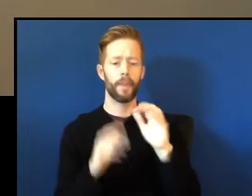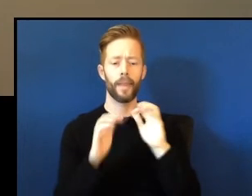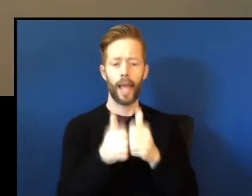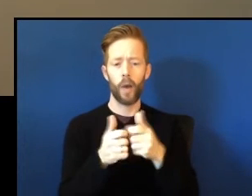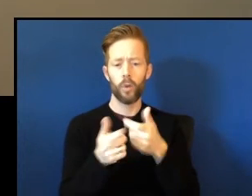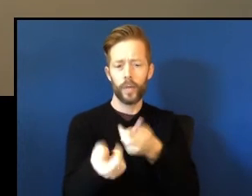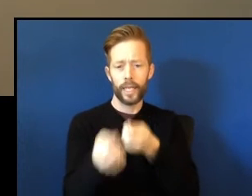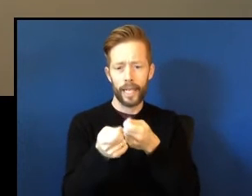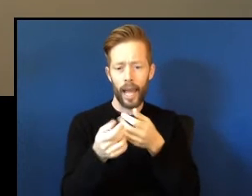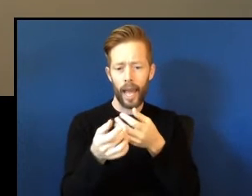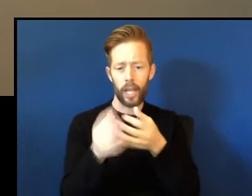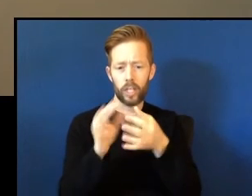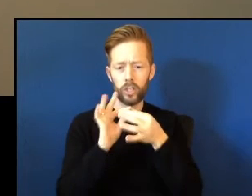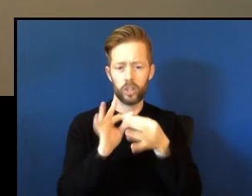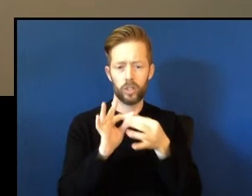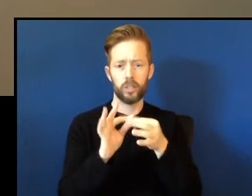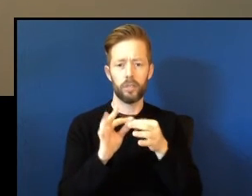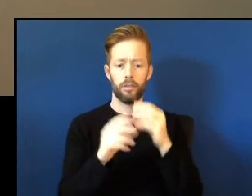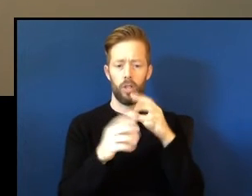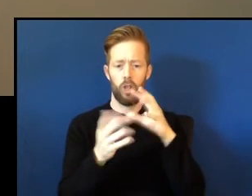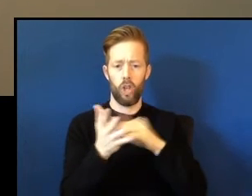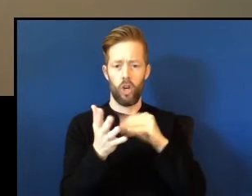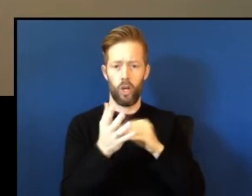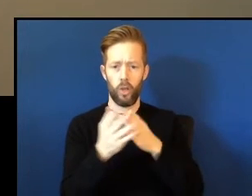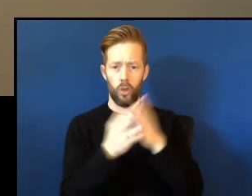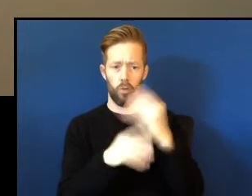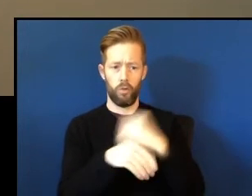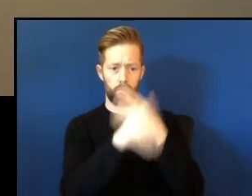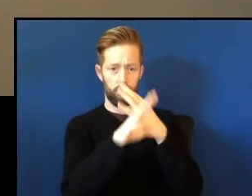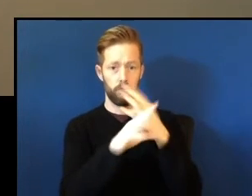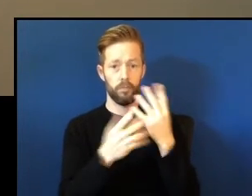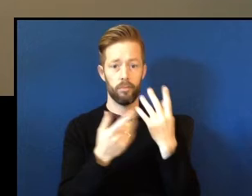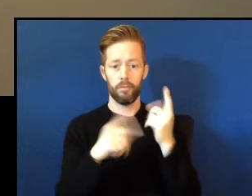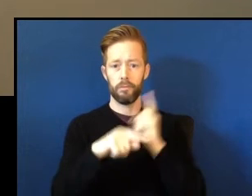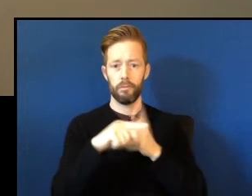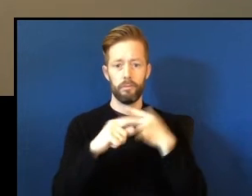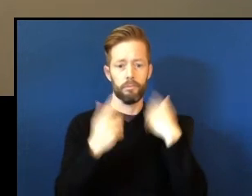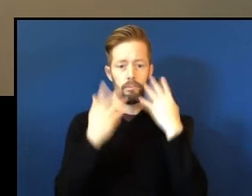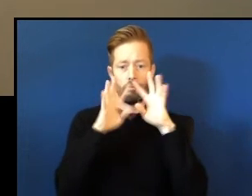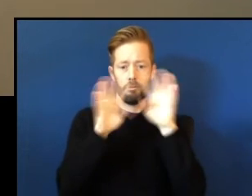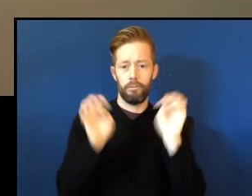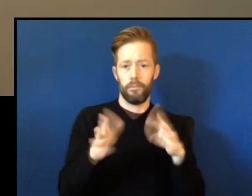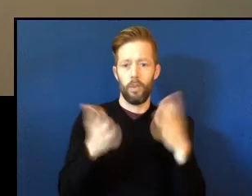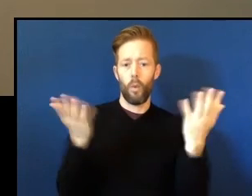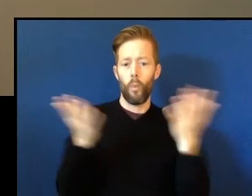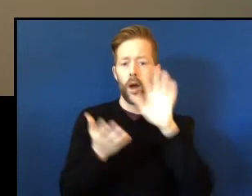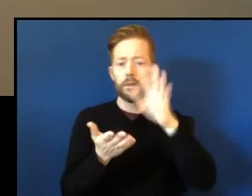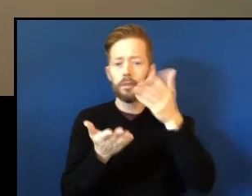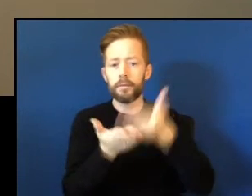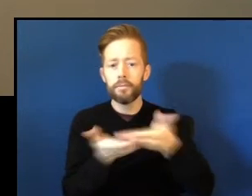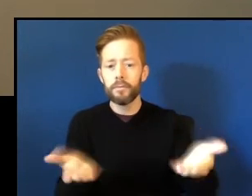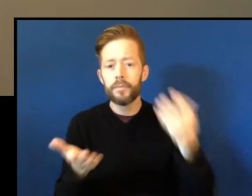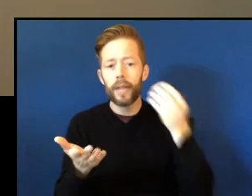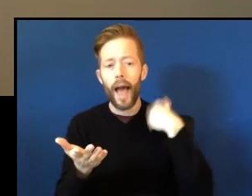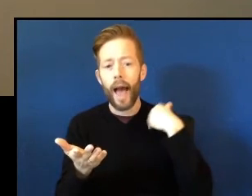engage virtual learners with STEM, especially when you don't know exactly what materials they might have at